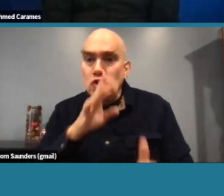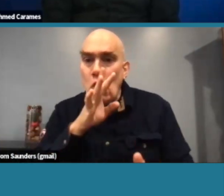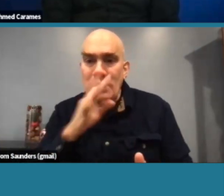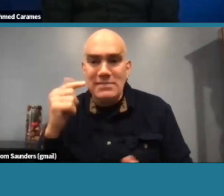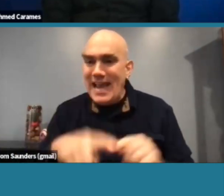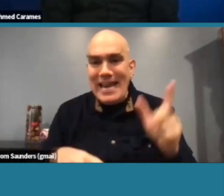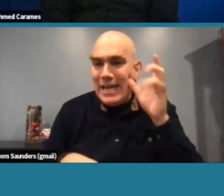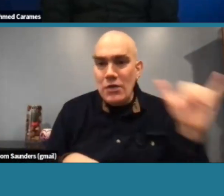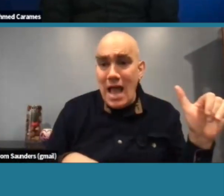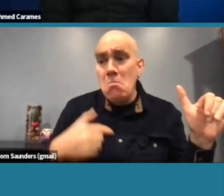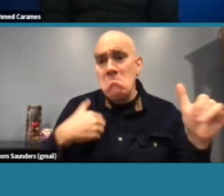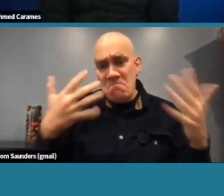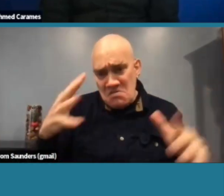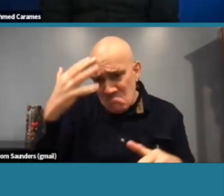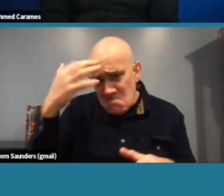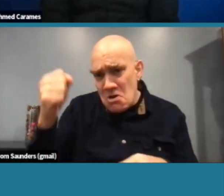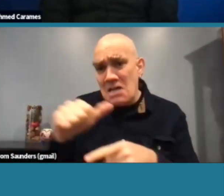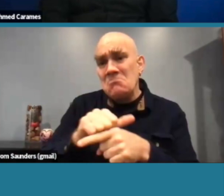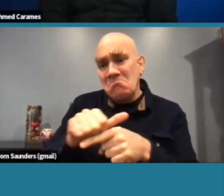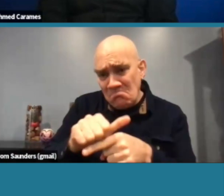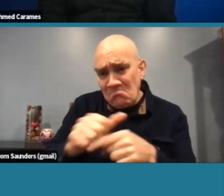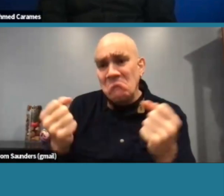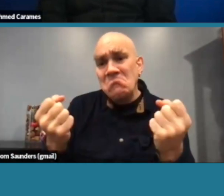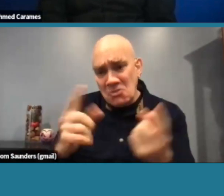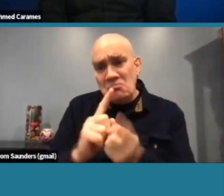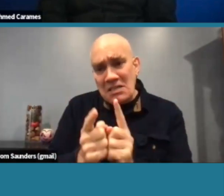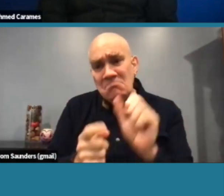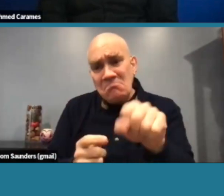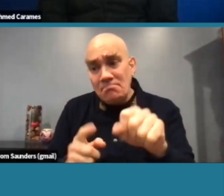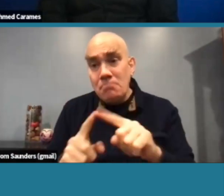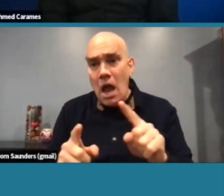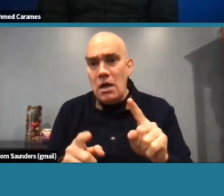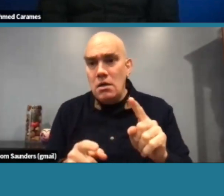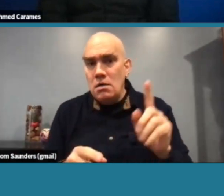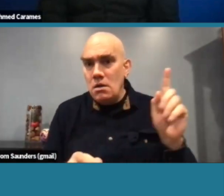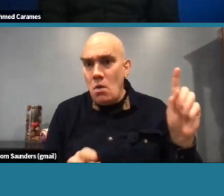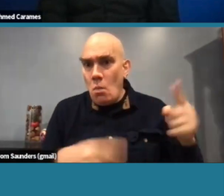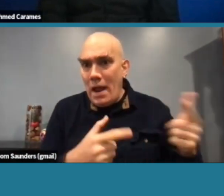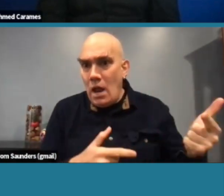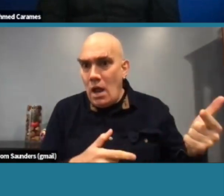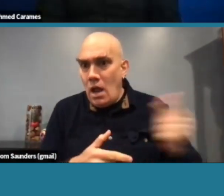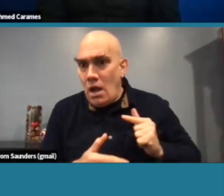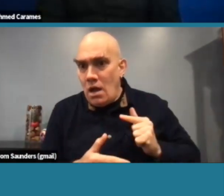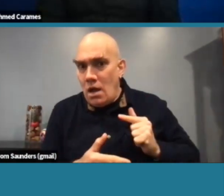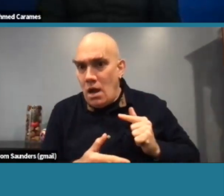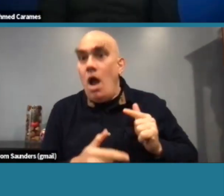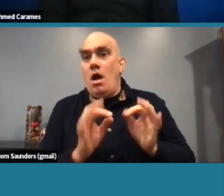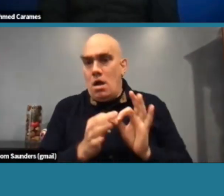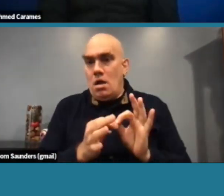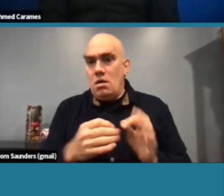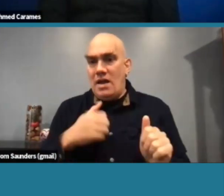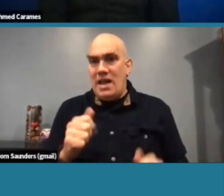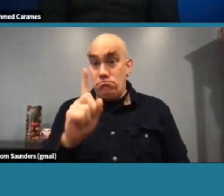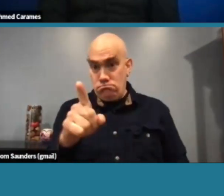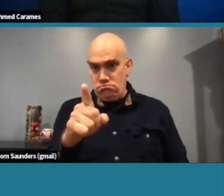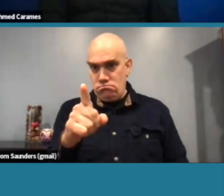oftentimes that means cueing the deaf interpreters because they don't hear any cues. Of course, they've likely memorized their work and all